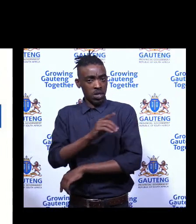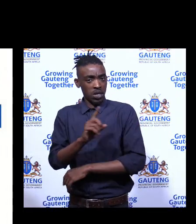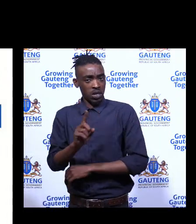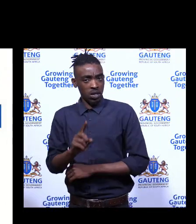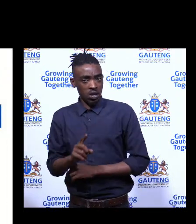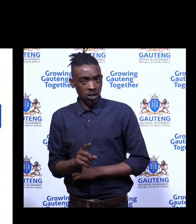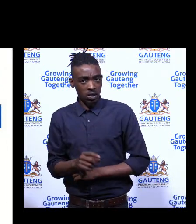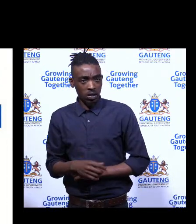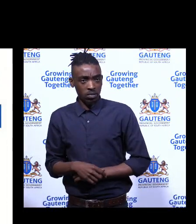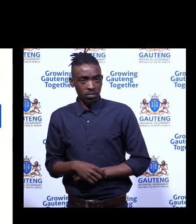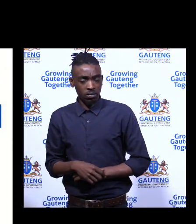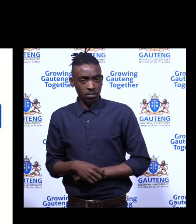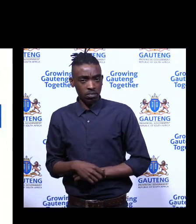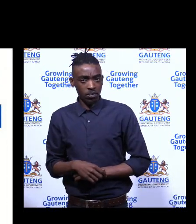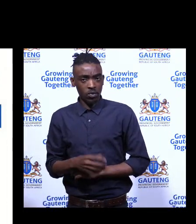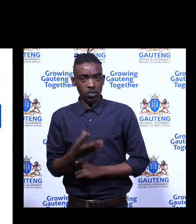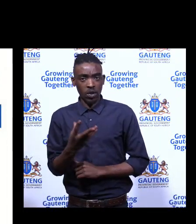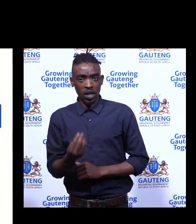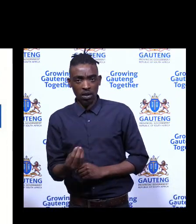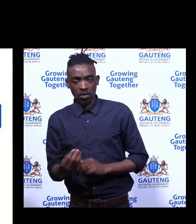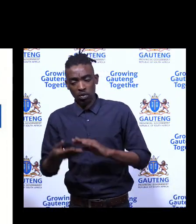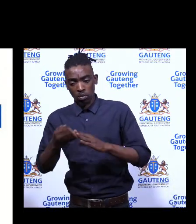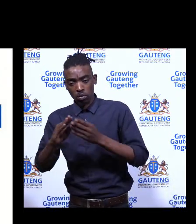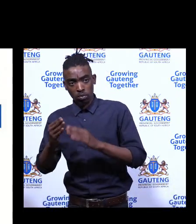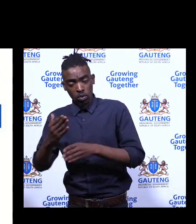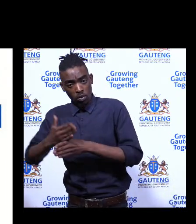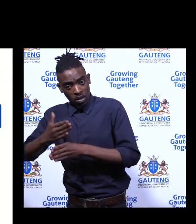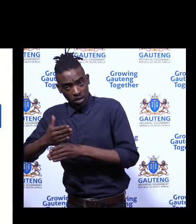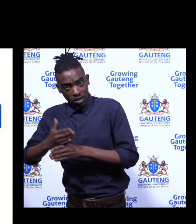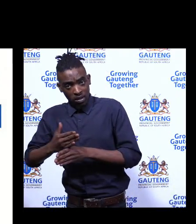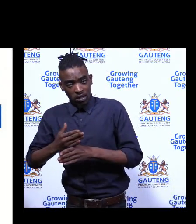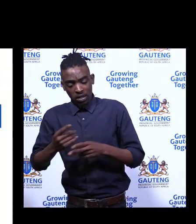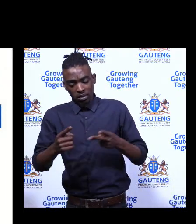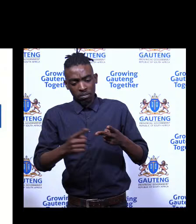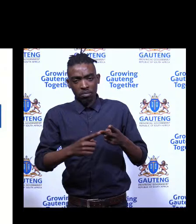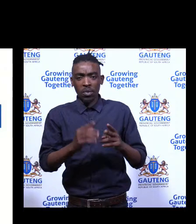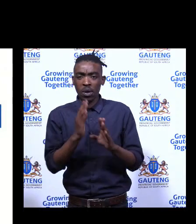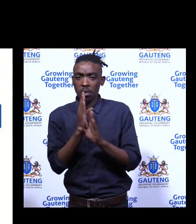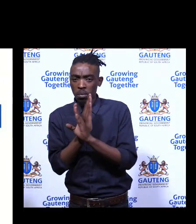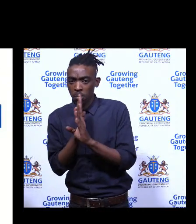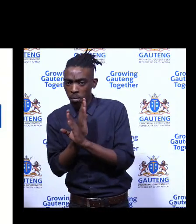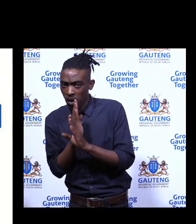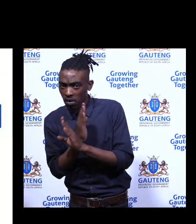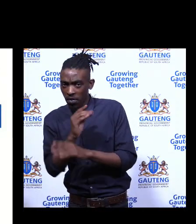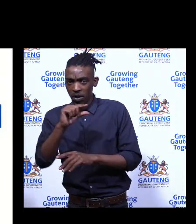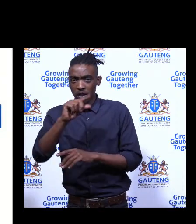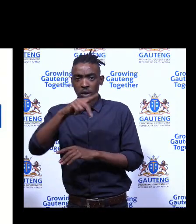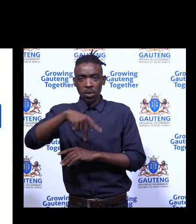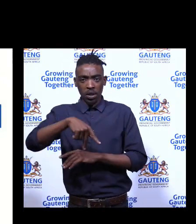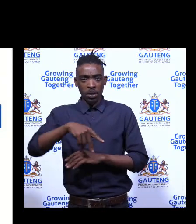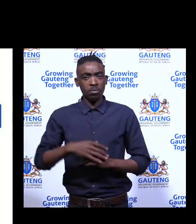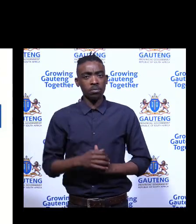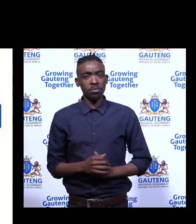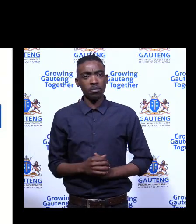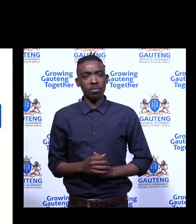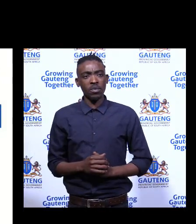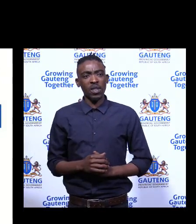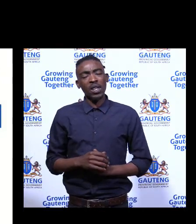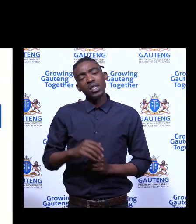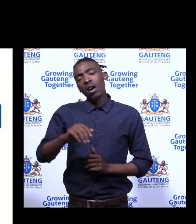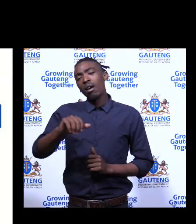outreach team, the community healthcare workers, the private GPs, the